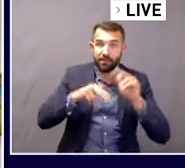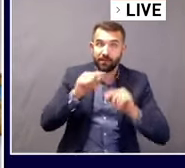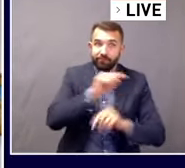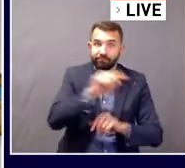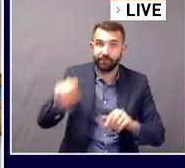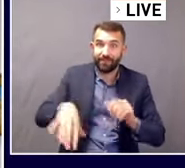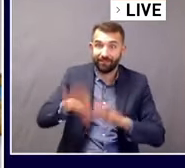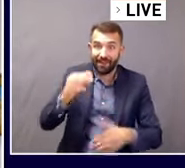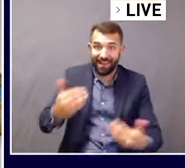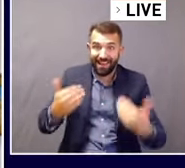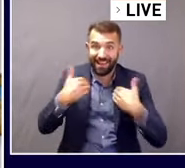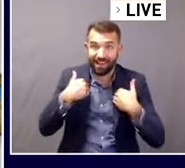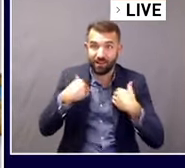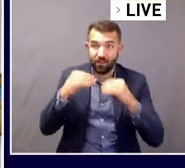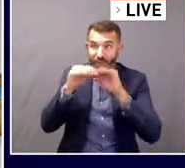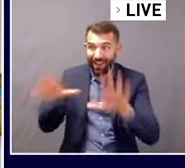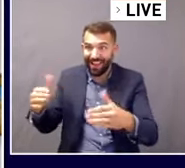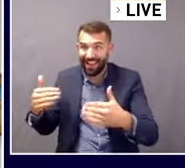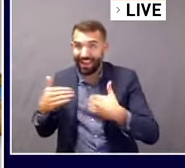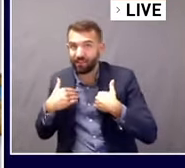outbreak threshold.